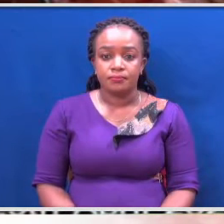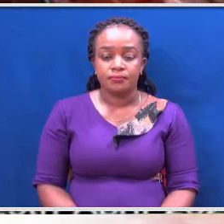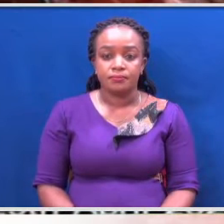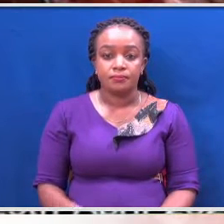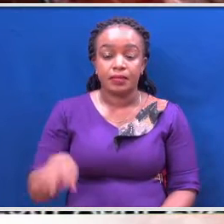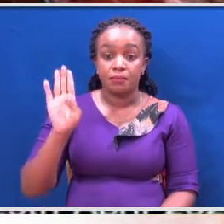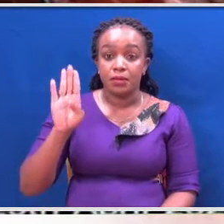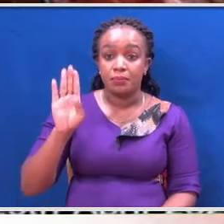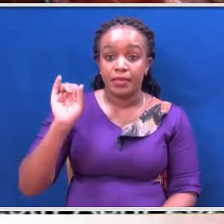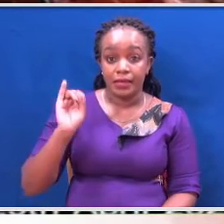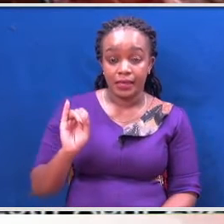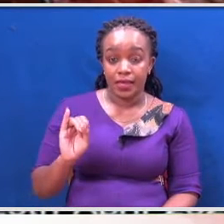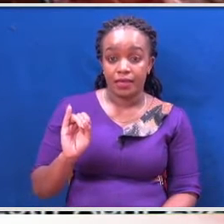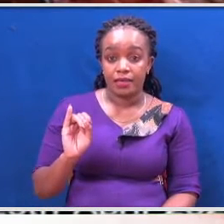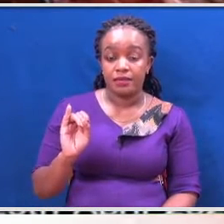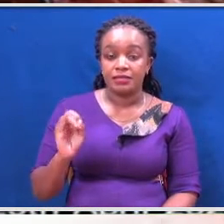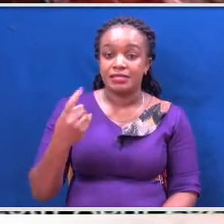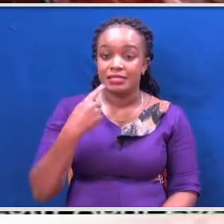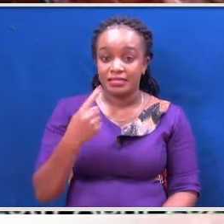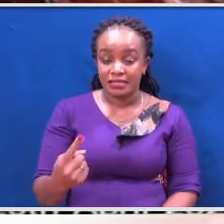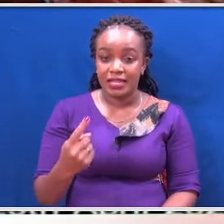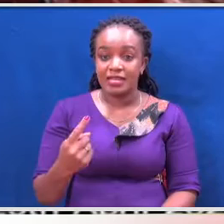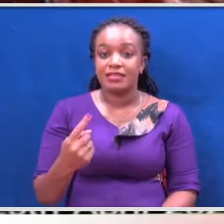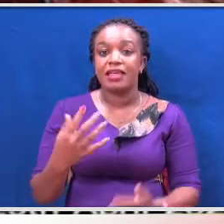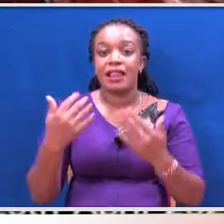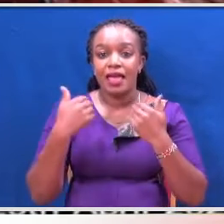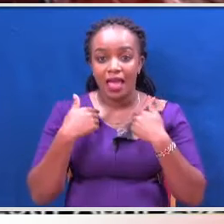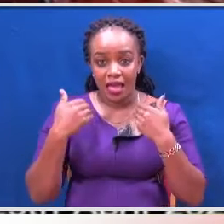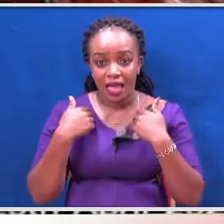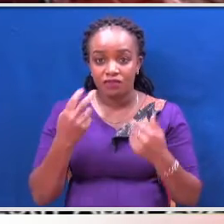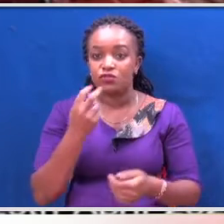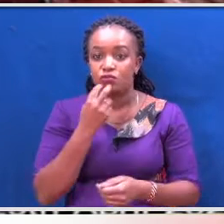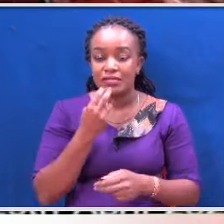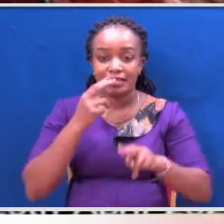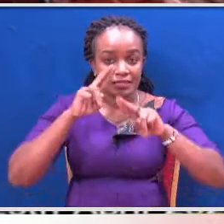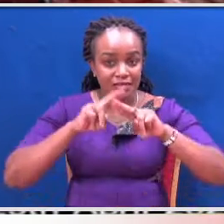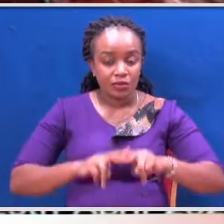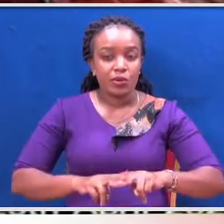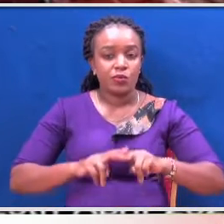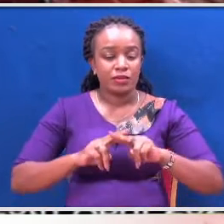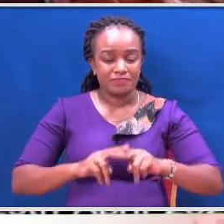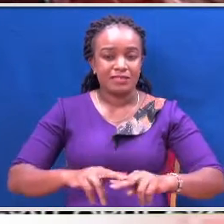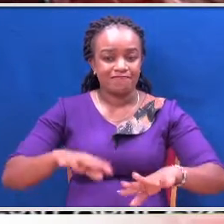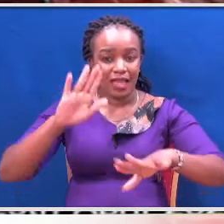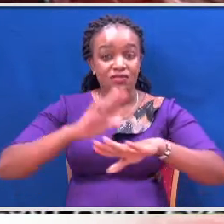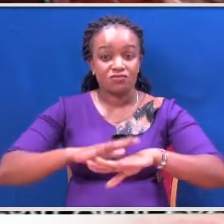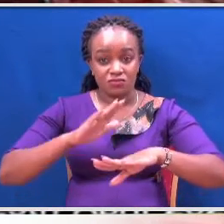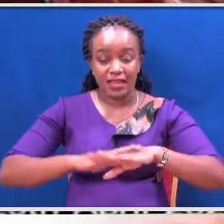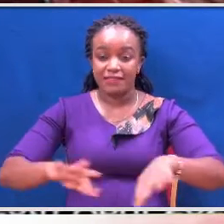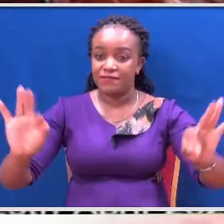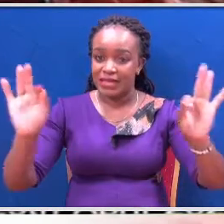BBI proponents say Tuesday's sitting will be a super Tuesday, expressing confidence that the bill will sail